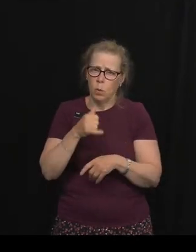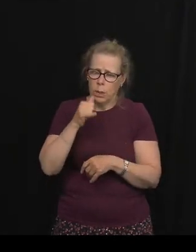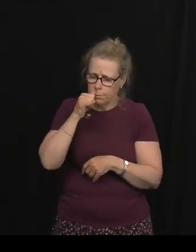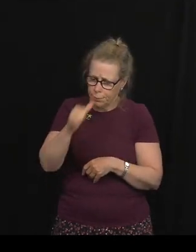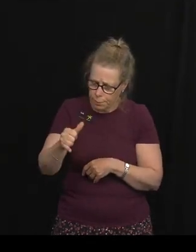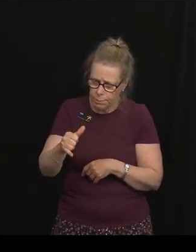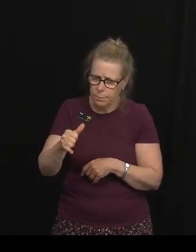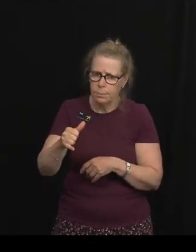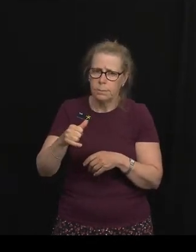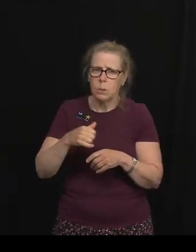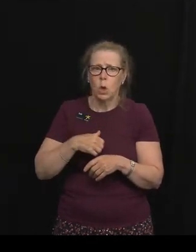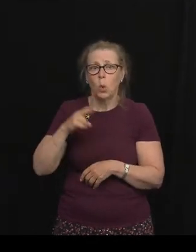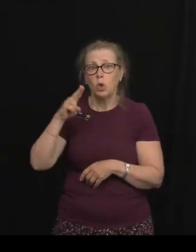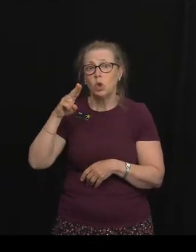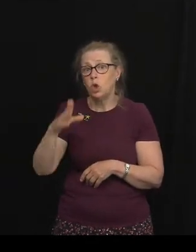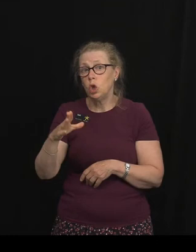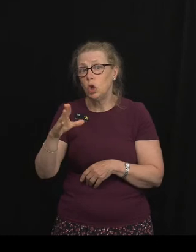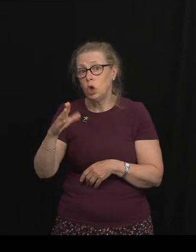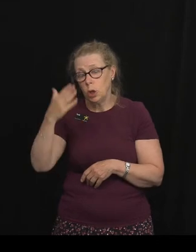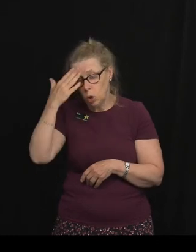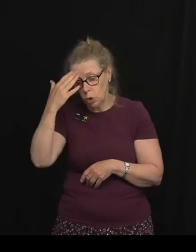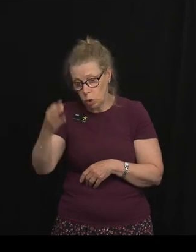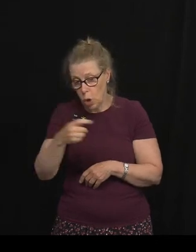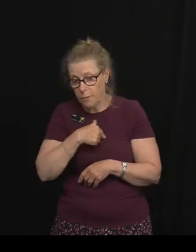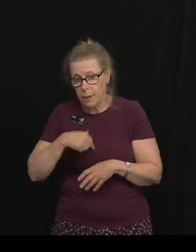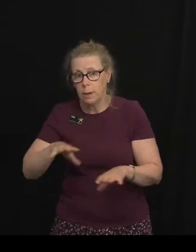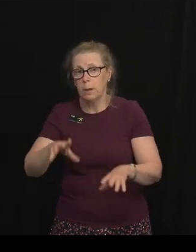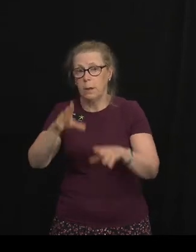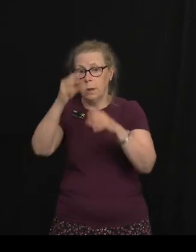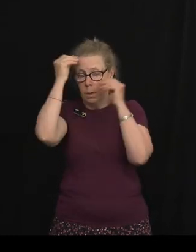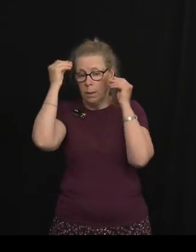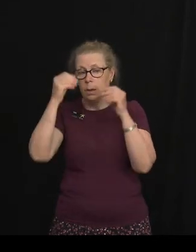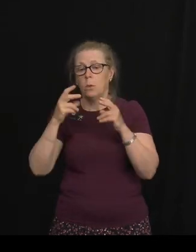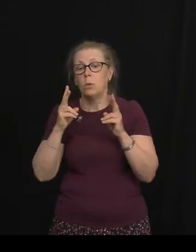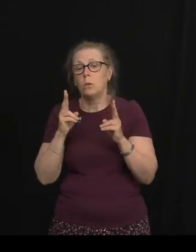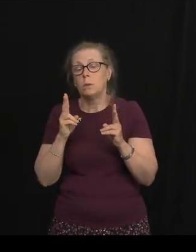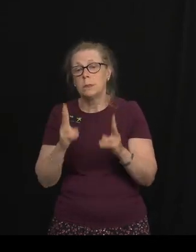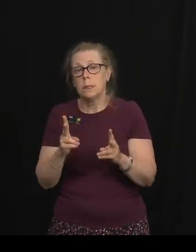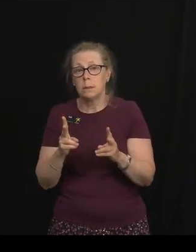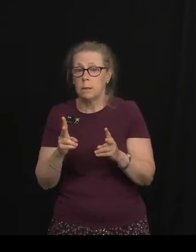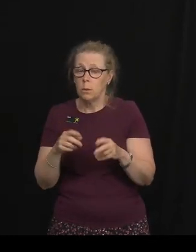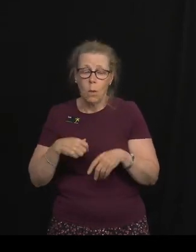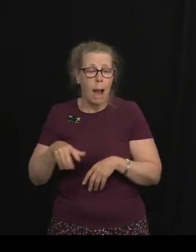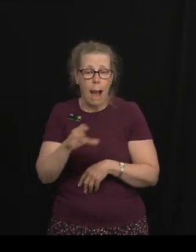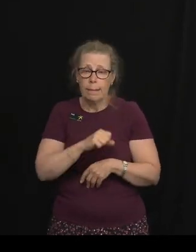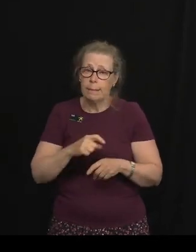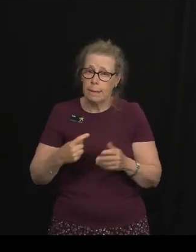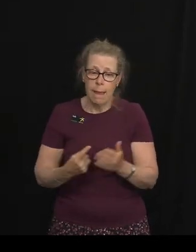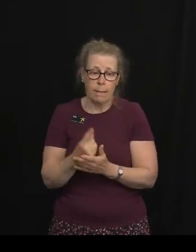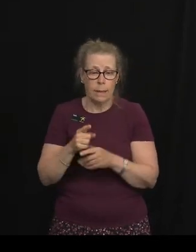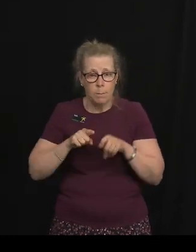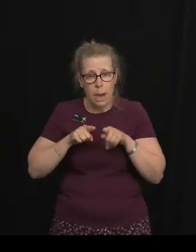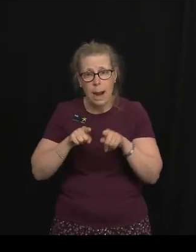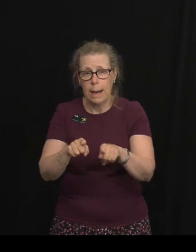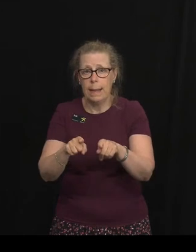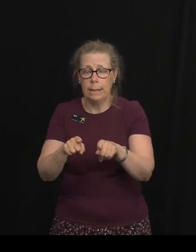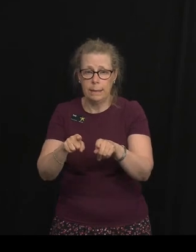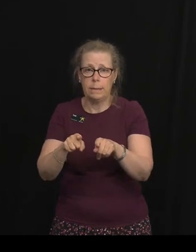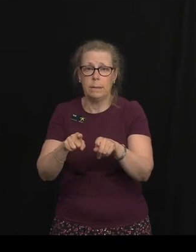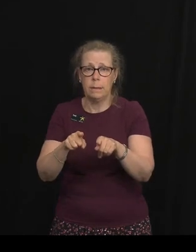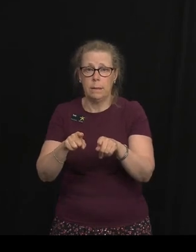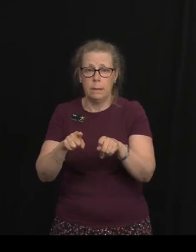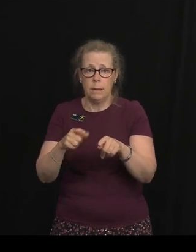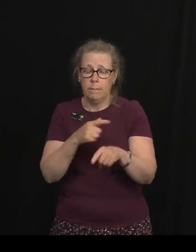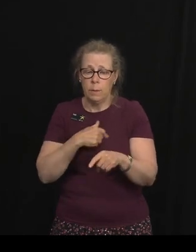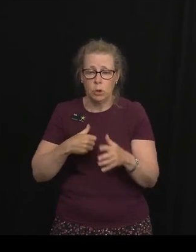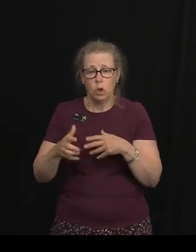new knowledge. At the same time, what is best for the world. This is how I see the pandemics in